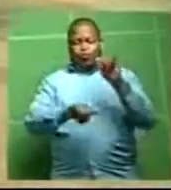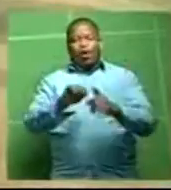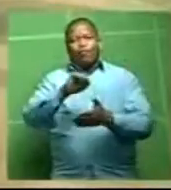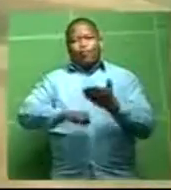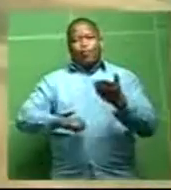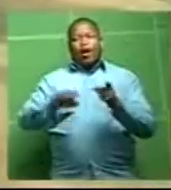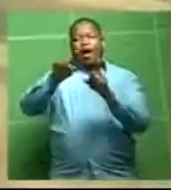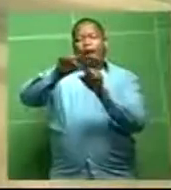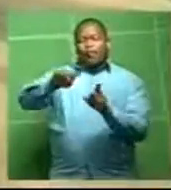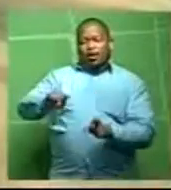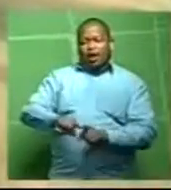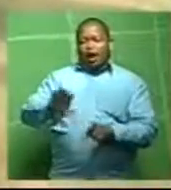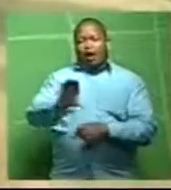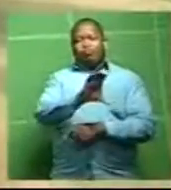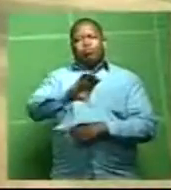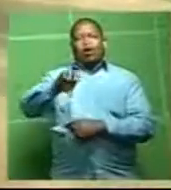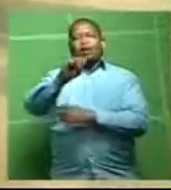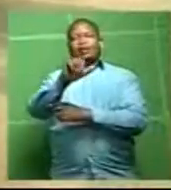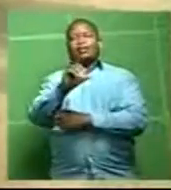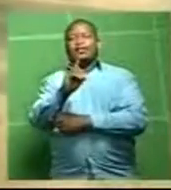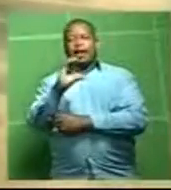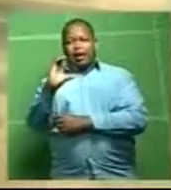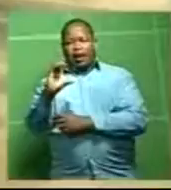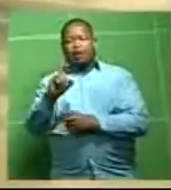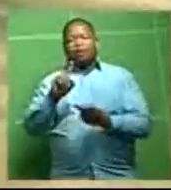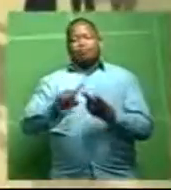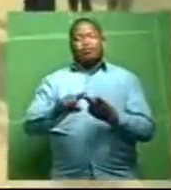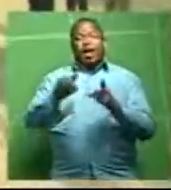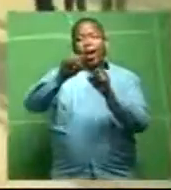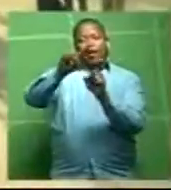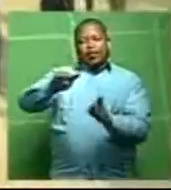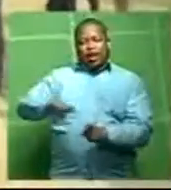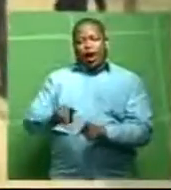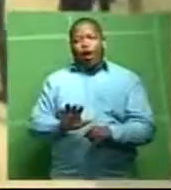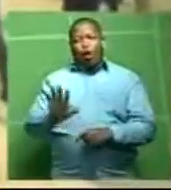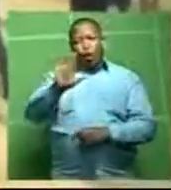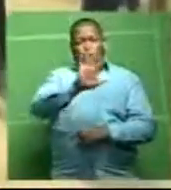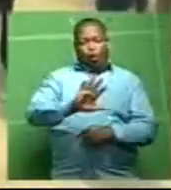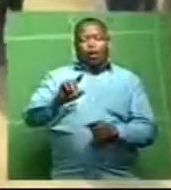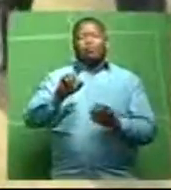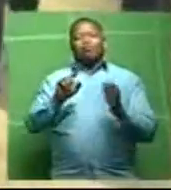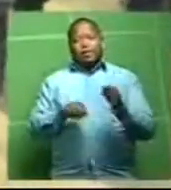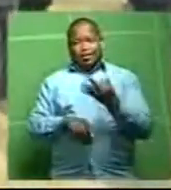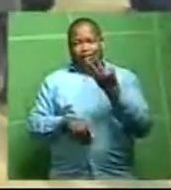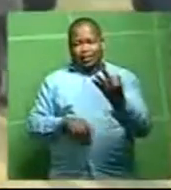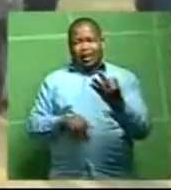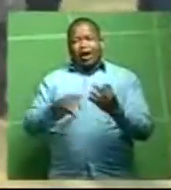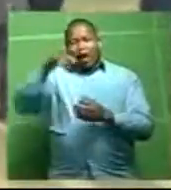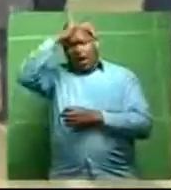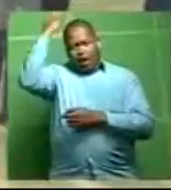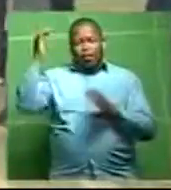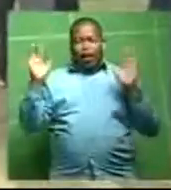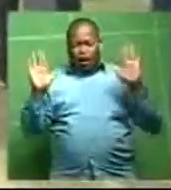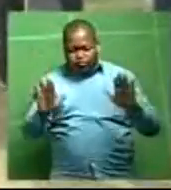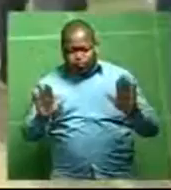east Kanjalo na laba pumago sosongesfunza se afrika Otzi iba pegeba jalibe Kalouva lababa lelua emakulu